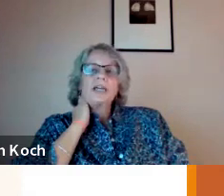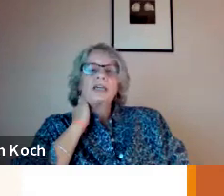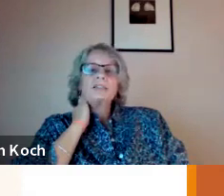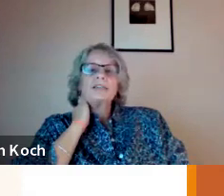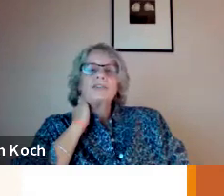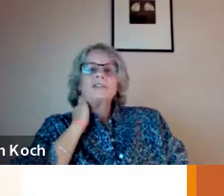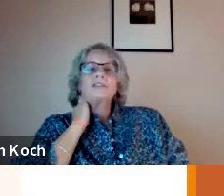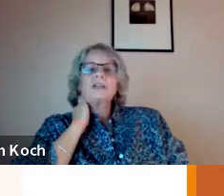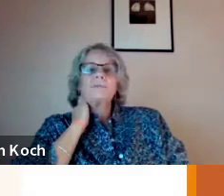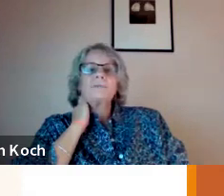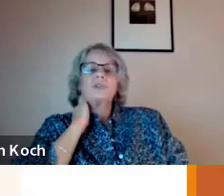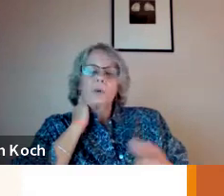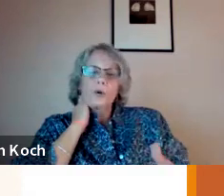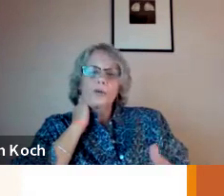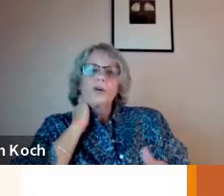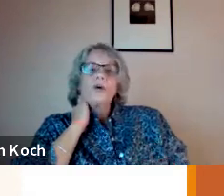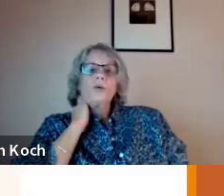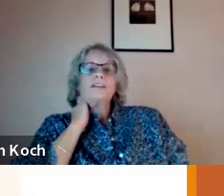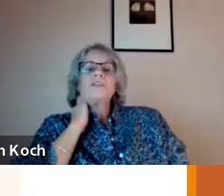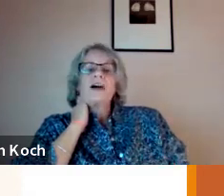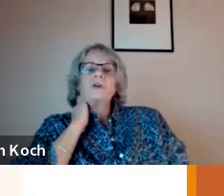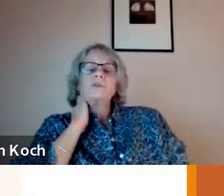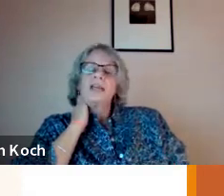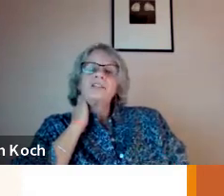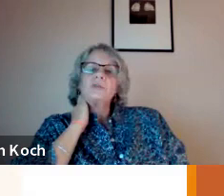to try and get David some support.